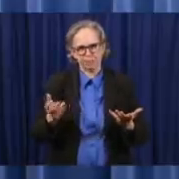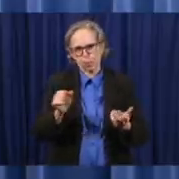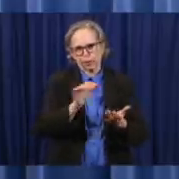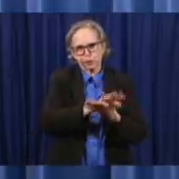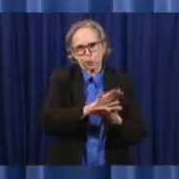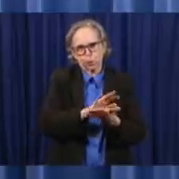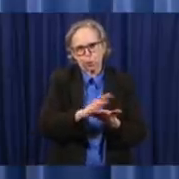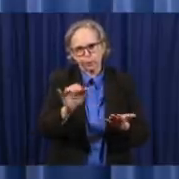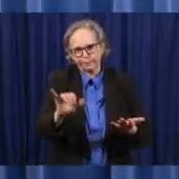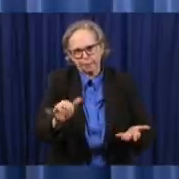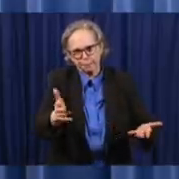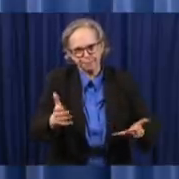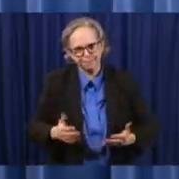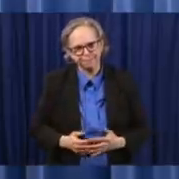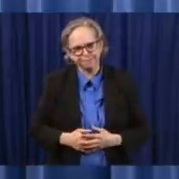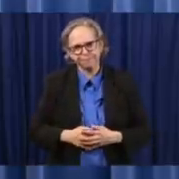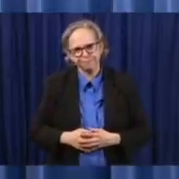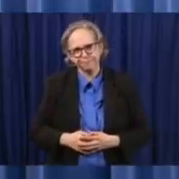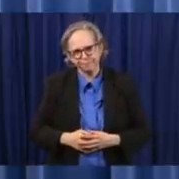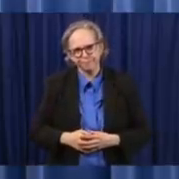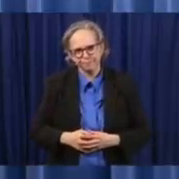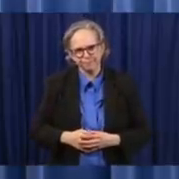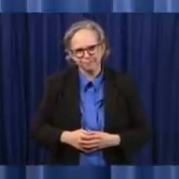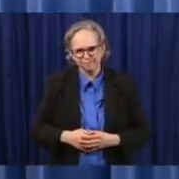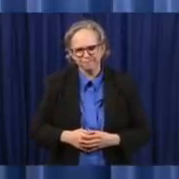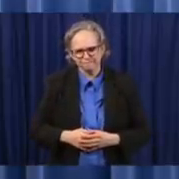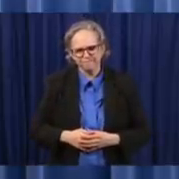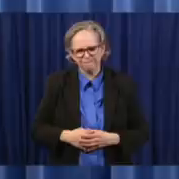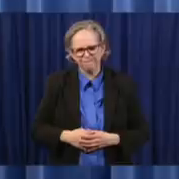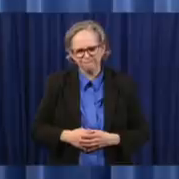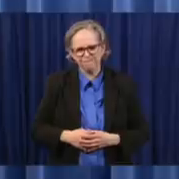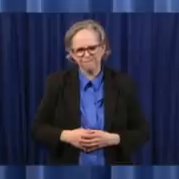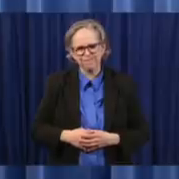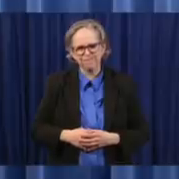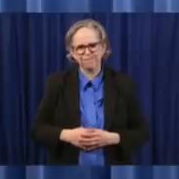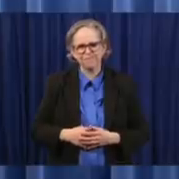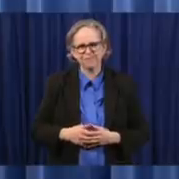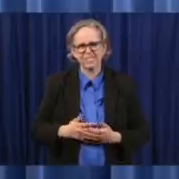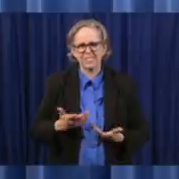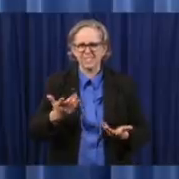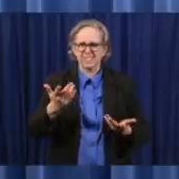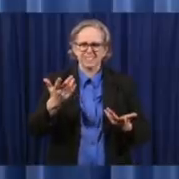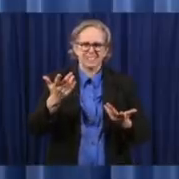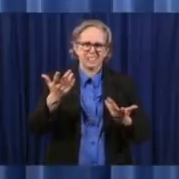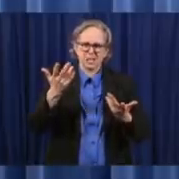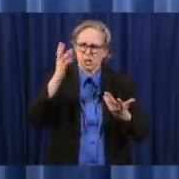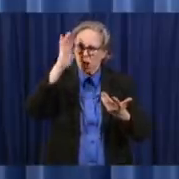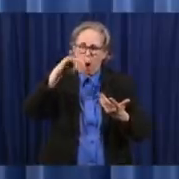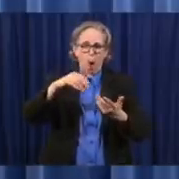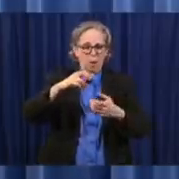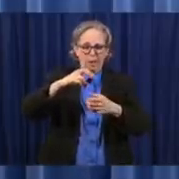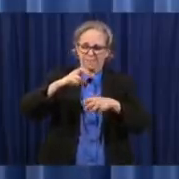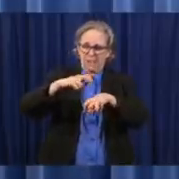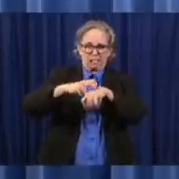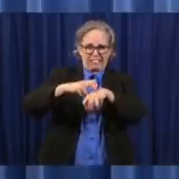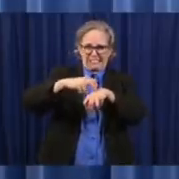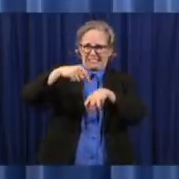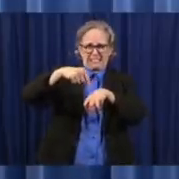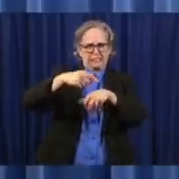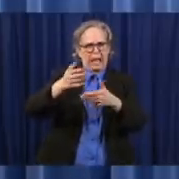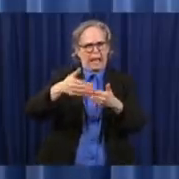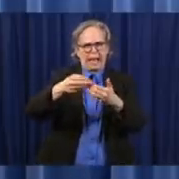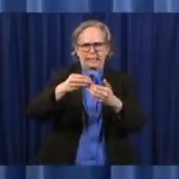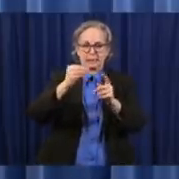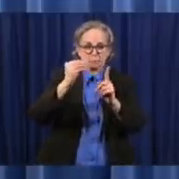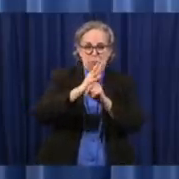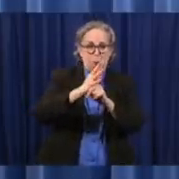school, because this is a very significant spreader. But we also know as we start back, that we have to